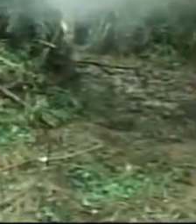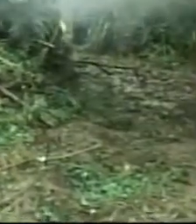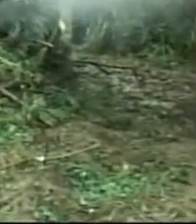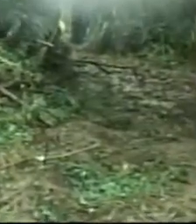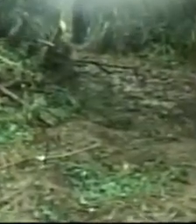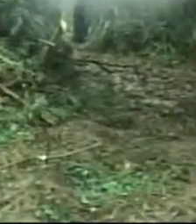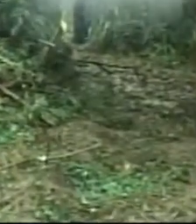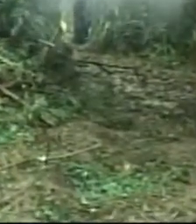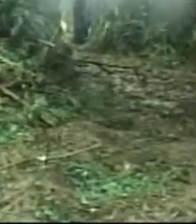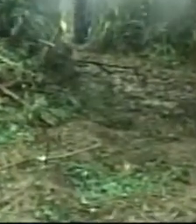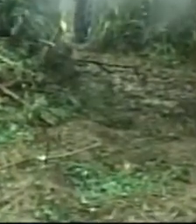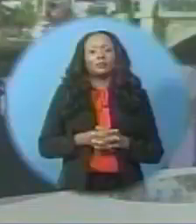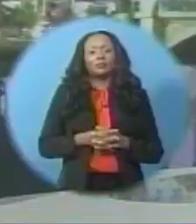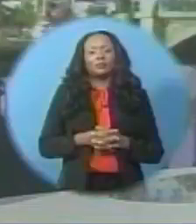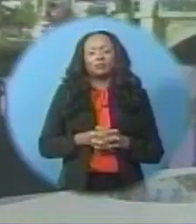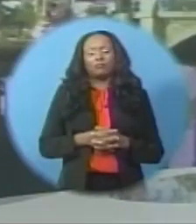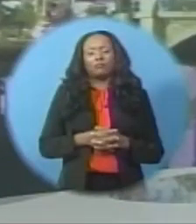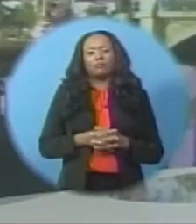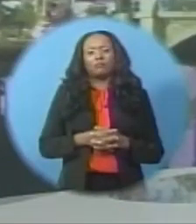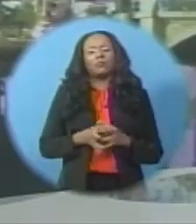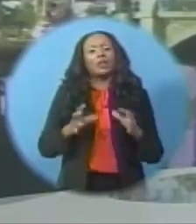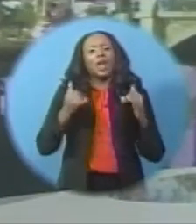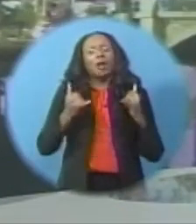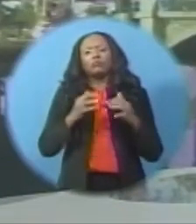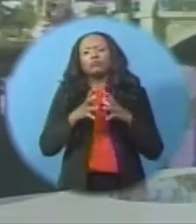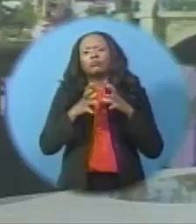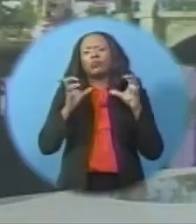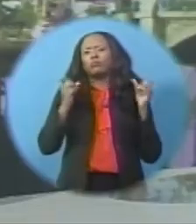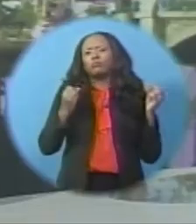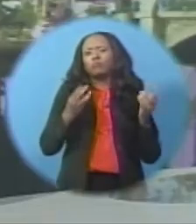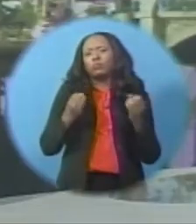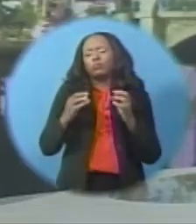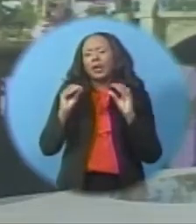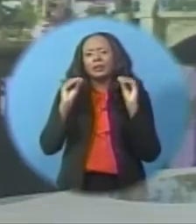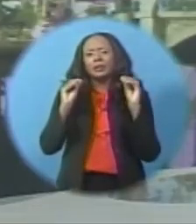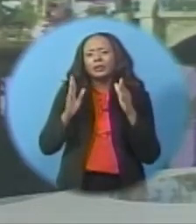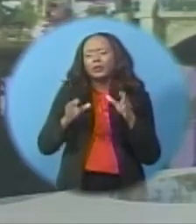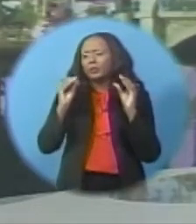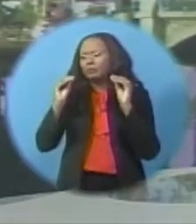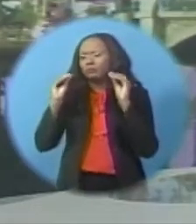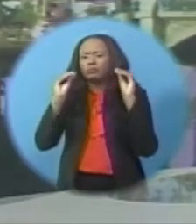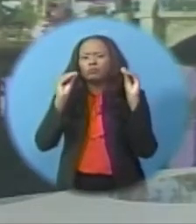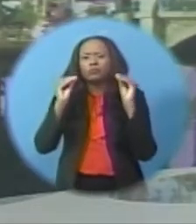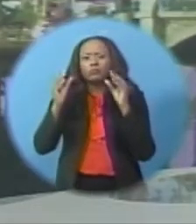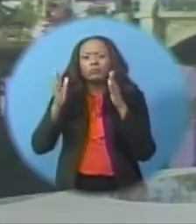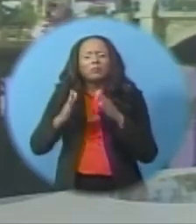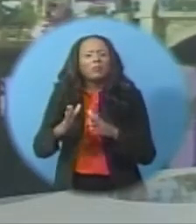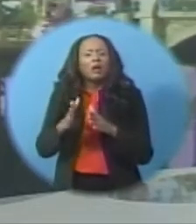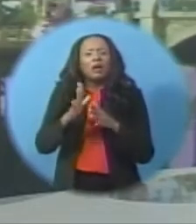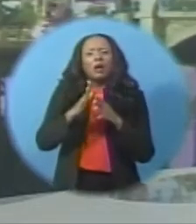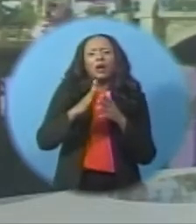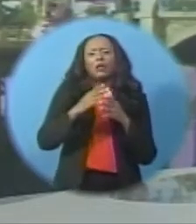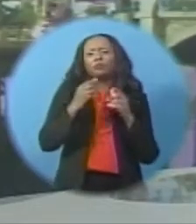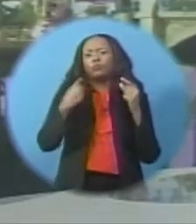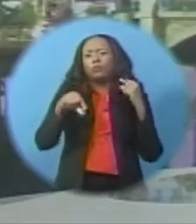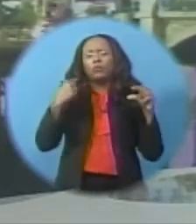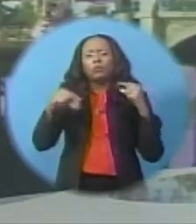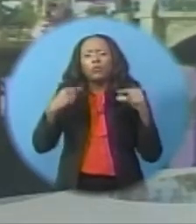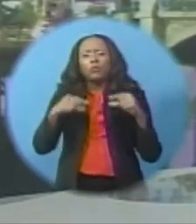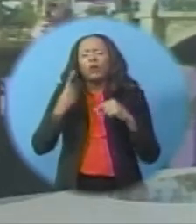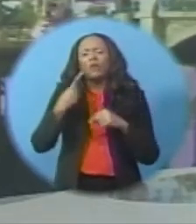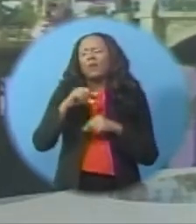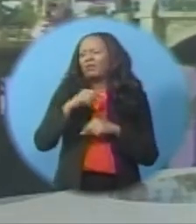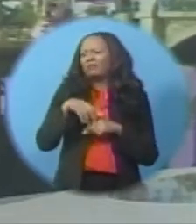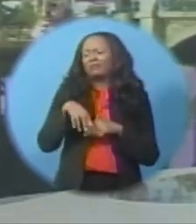Smith, CBC News. Thanks, Kareem. Well, too many teachers are continuing to spend time arguing for basic